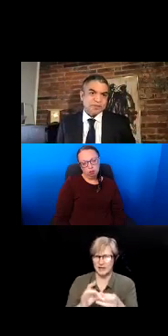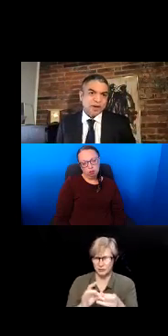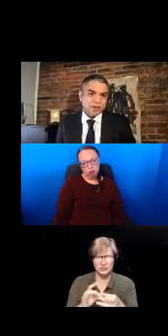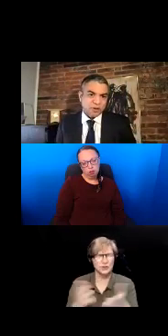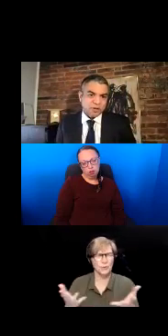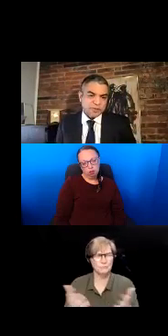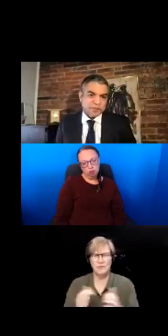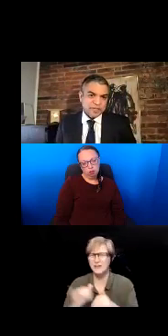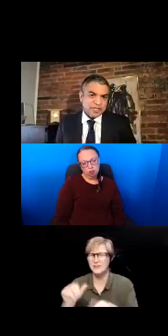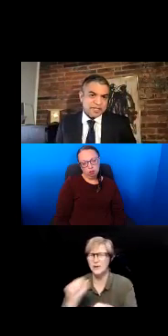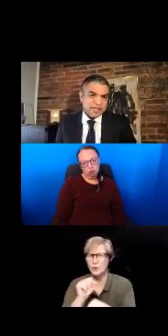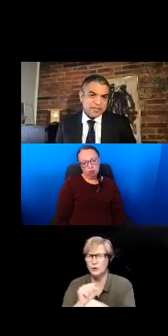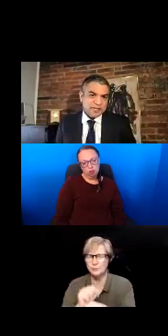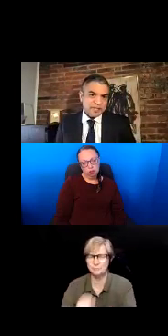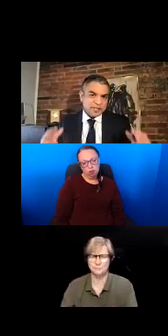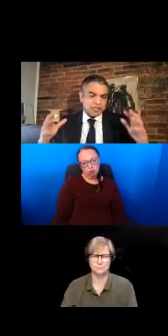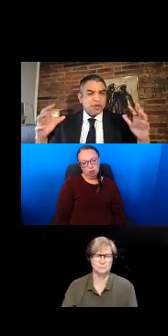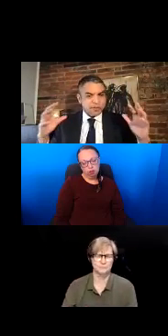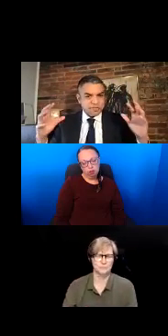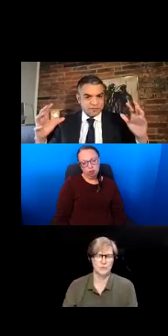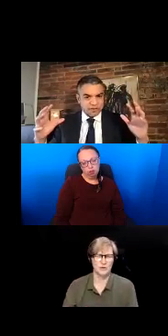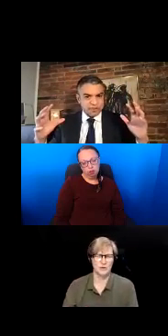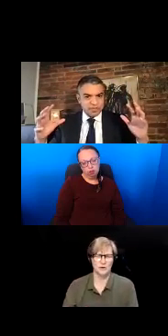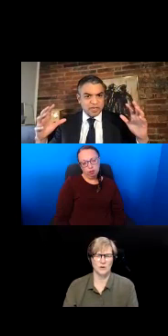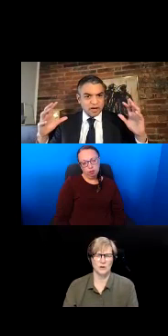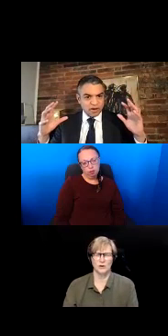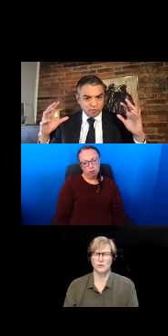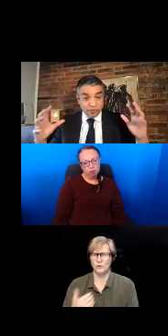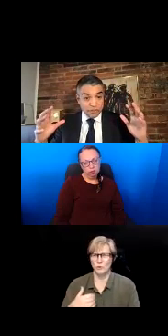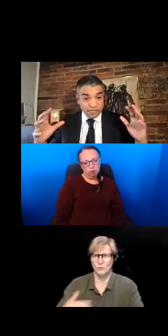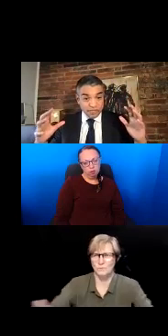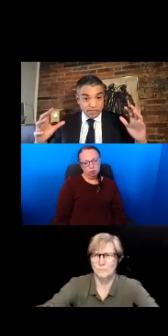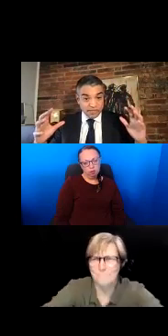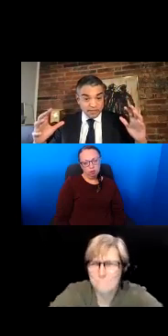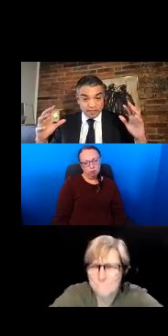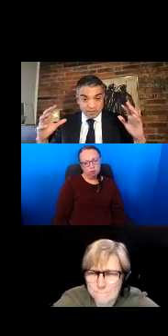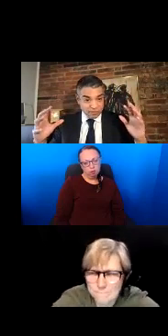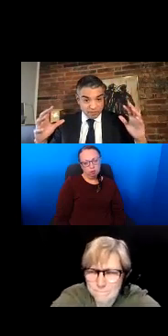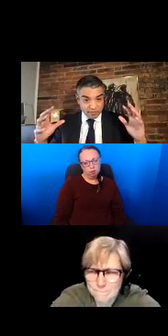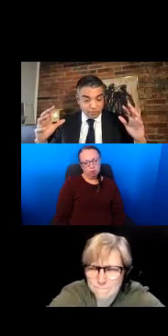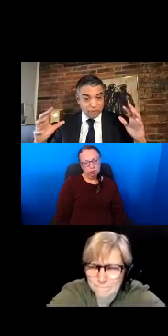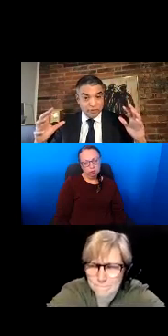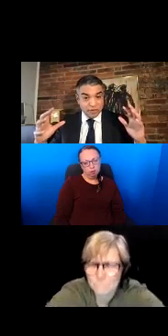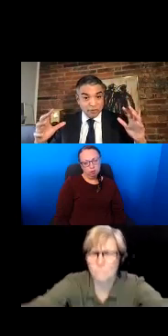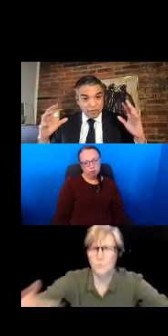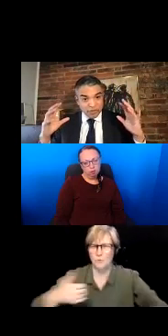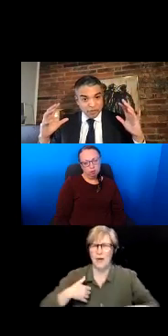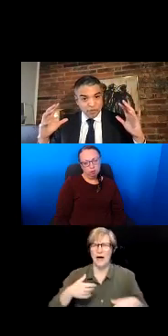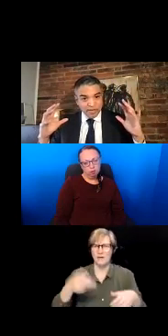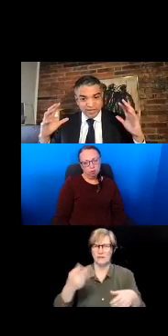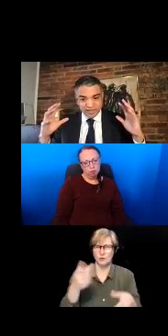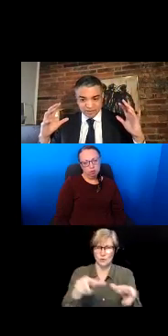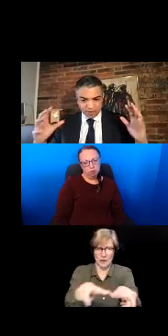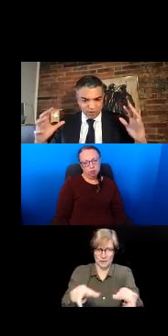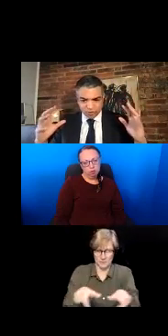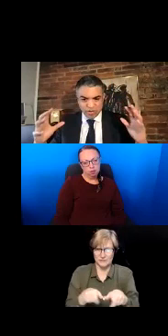way this model works, is that the two hemispheres are richly connected, as I'm sure most of us know, through